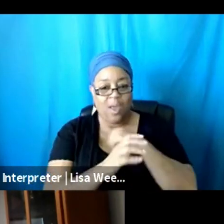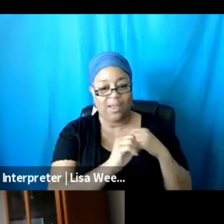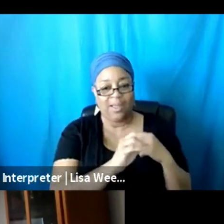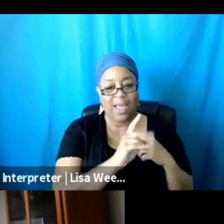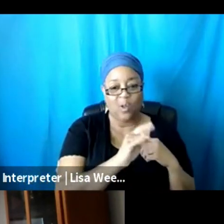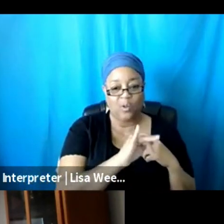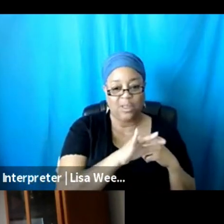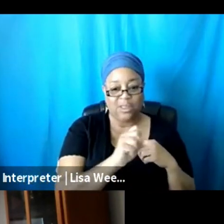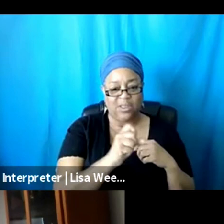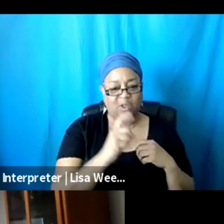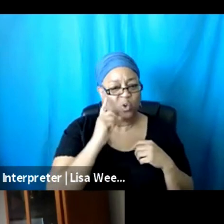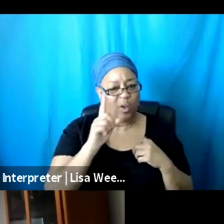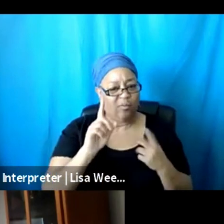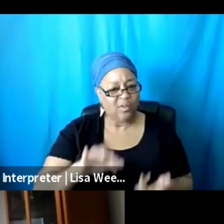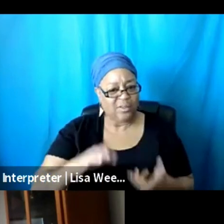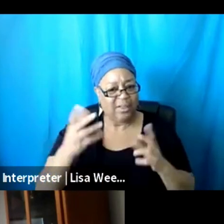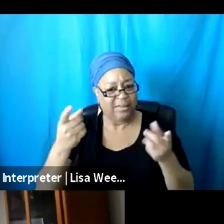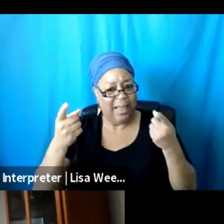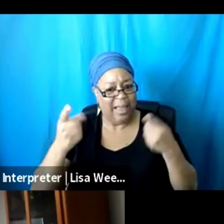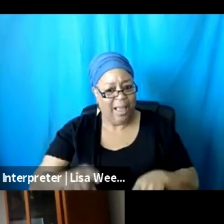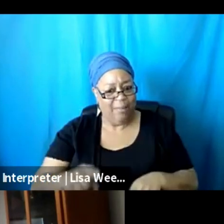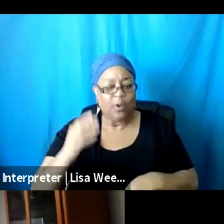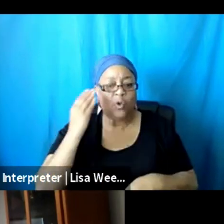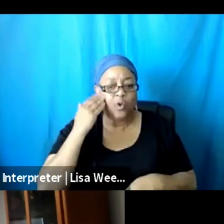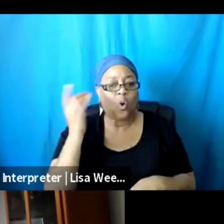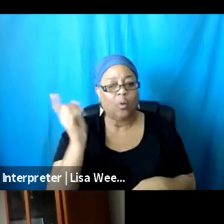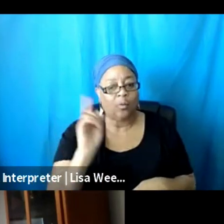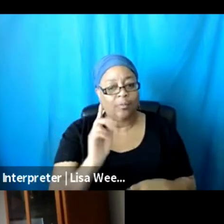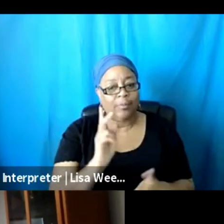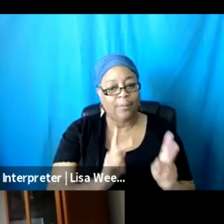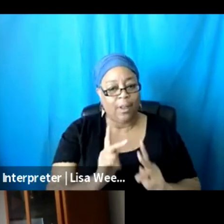to be populated and they need to be maintained.